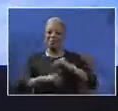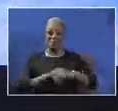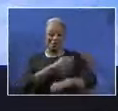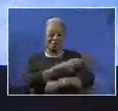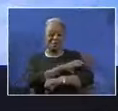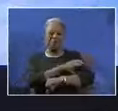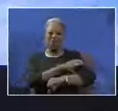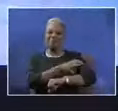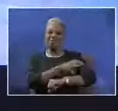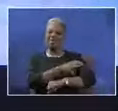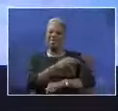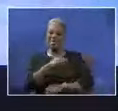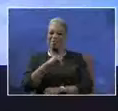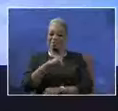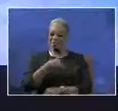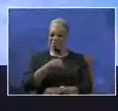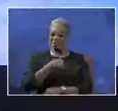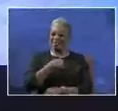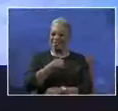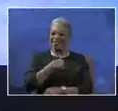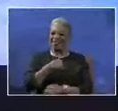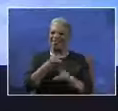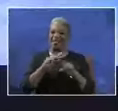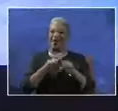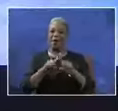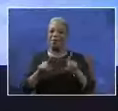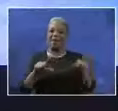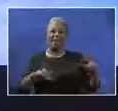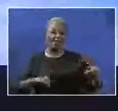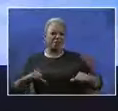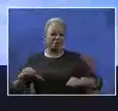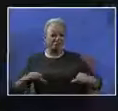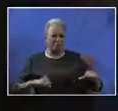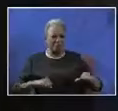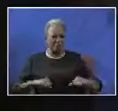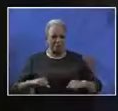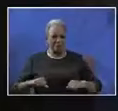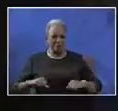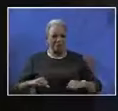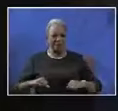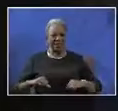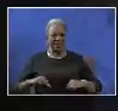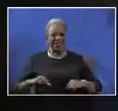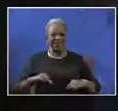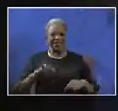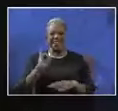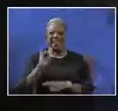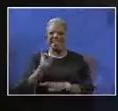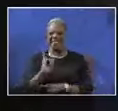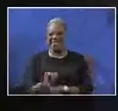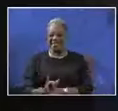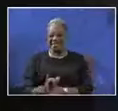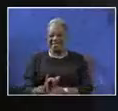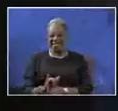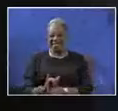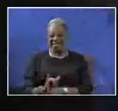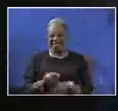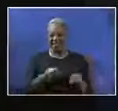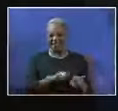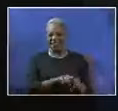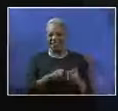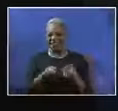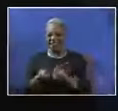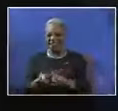But if you boast in your muscles and in your strength, even the